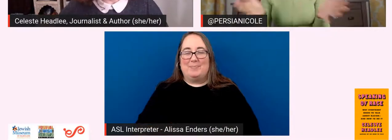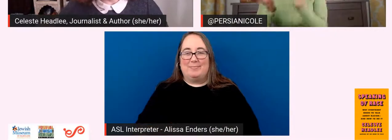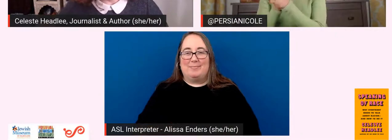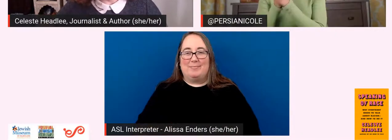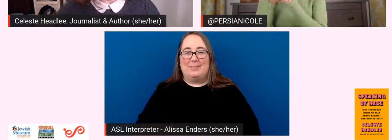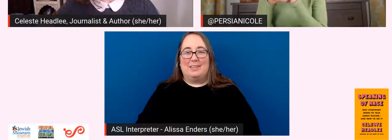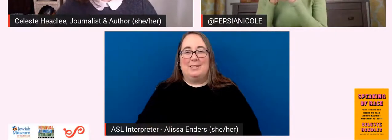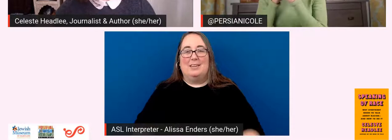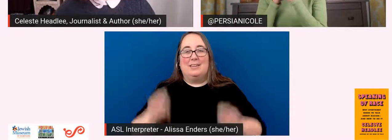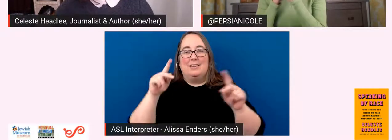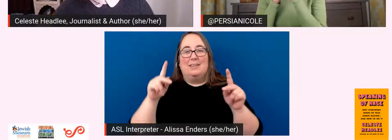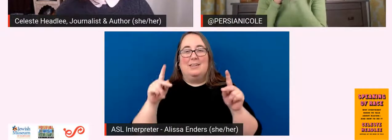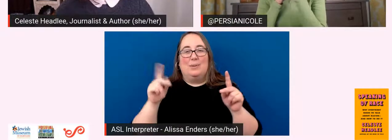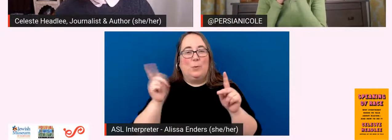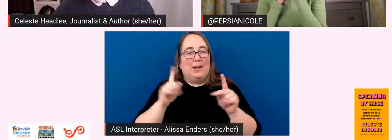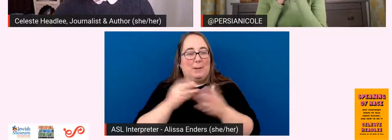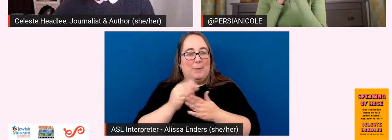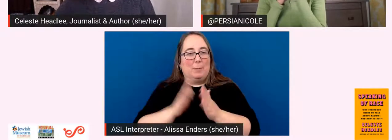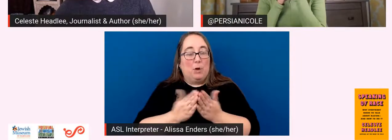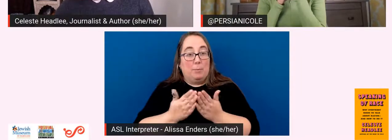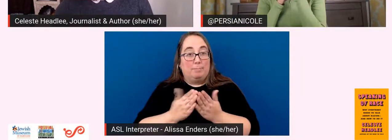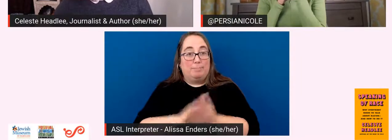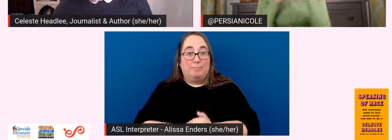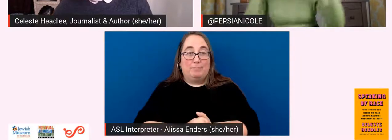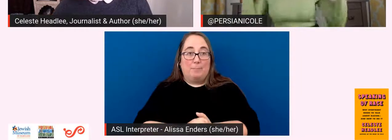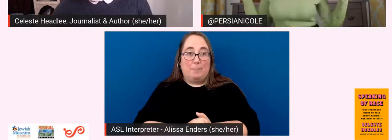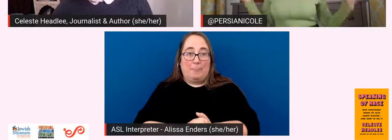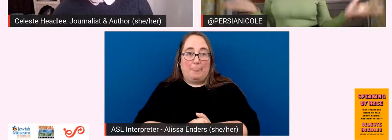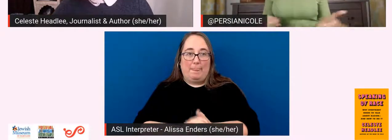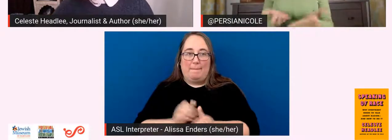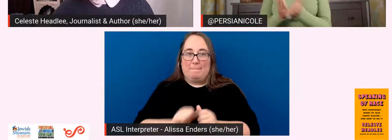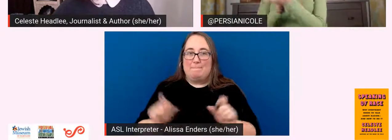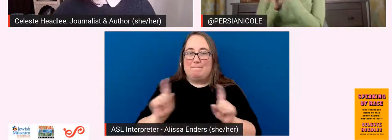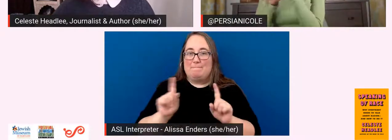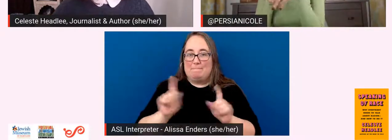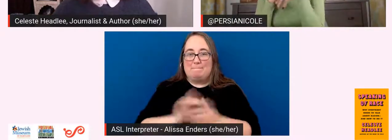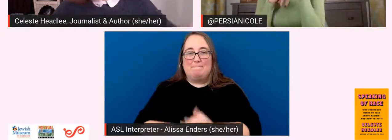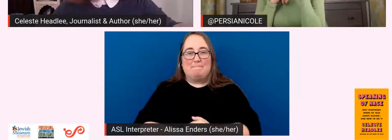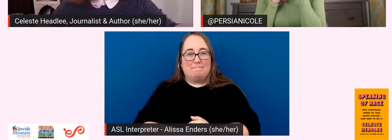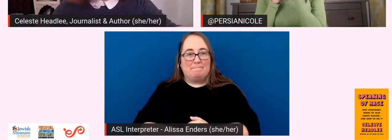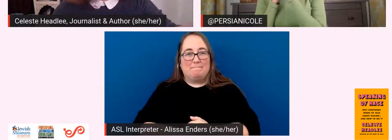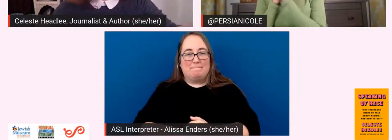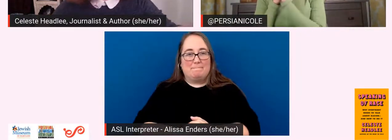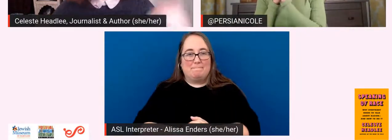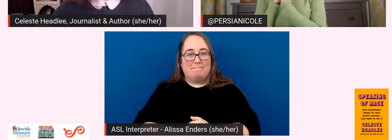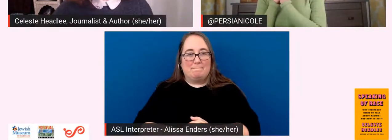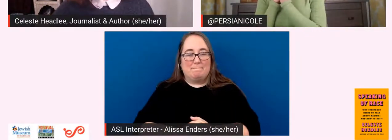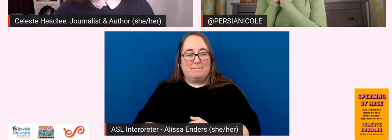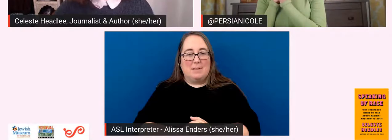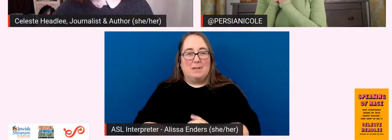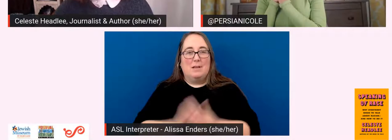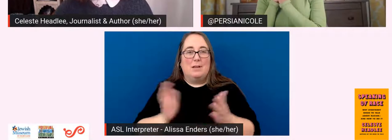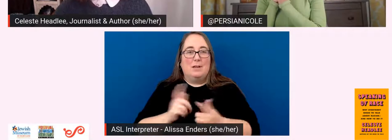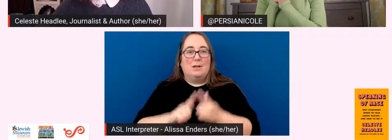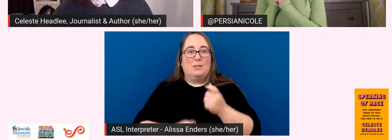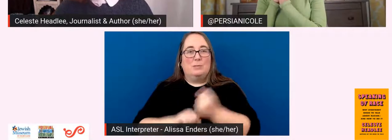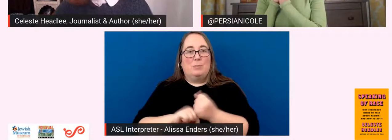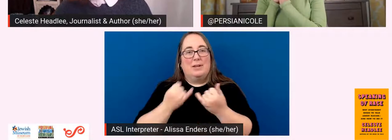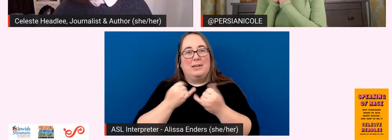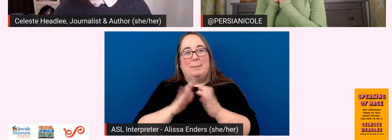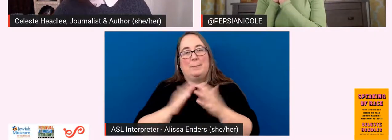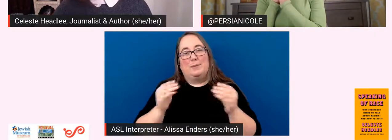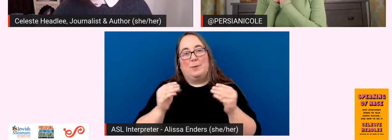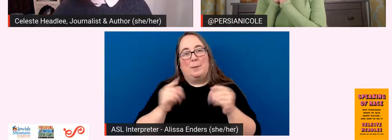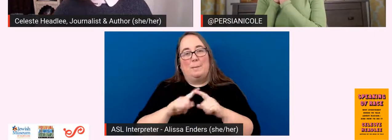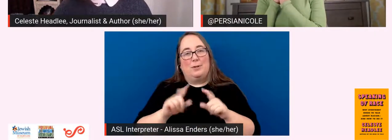where can everybody grab your book? Pretty much everywhere. I strongly encourage you to support independent bookstores,